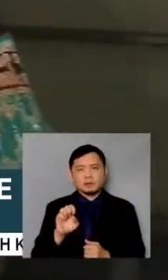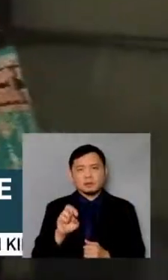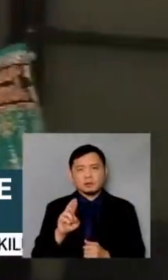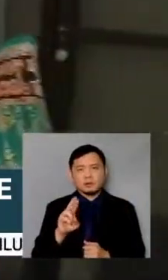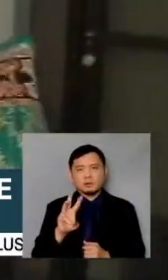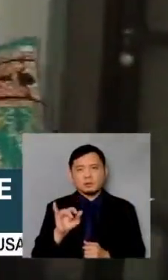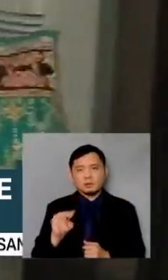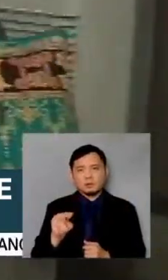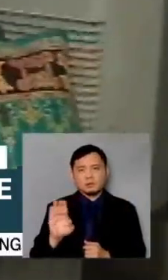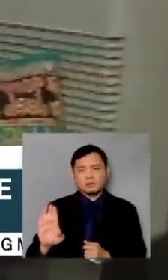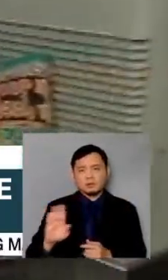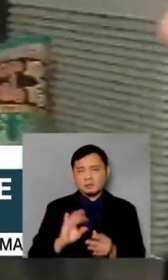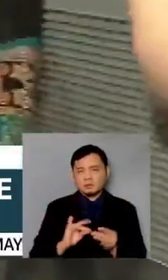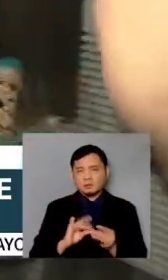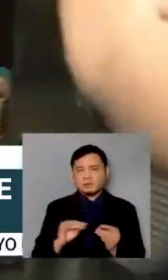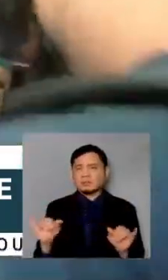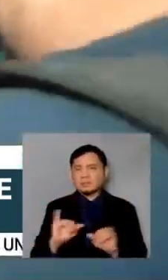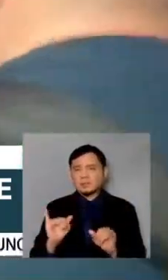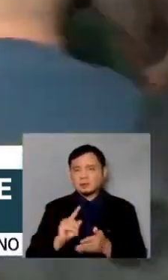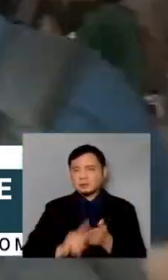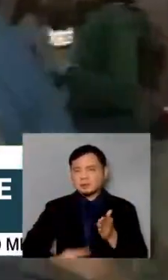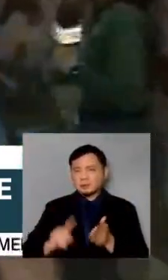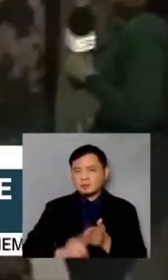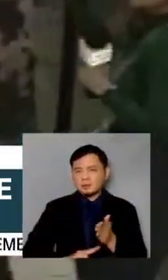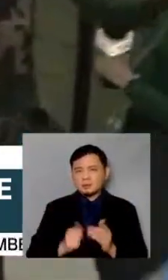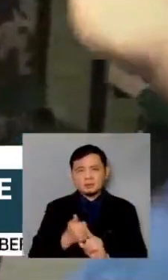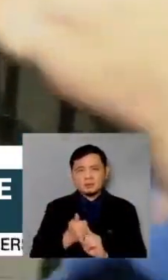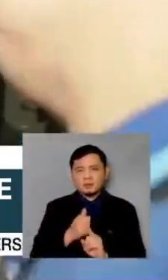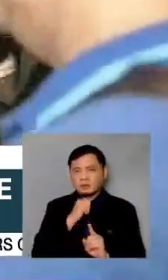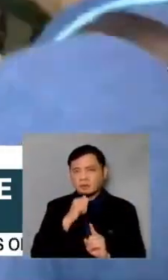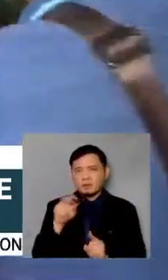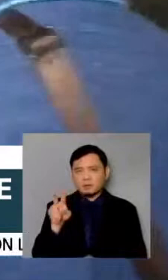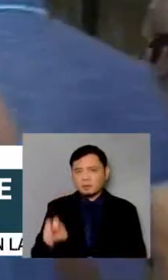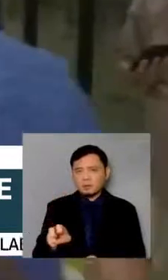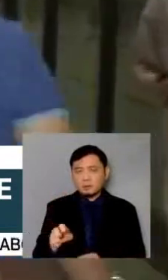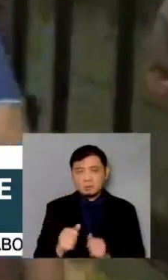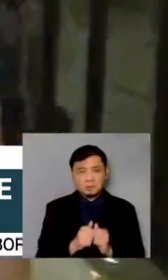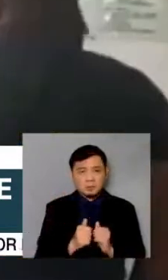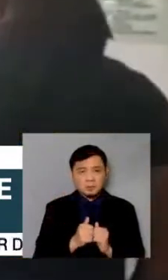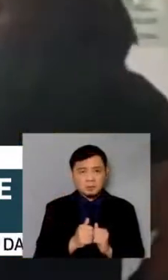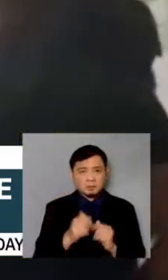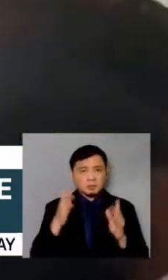recantation, it's not very strong because he's not a witness. Are they now conceding